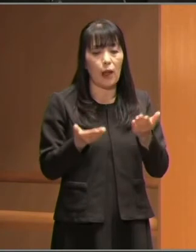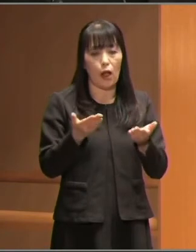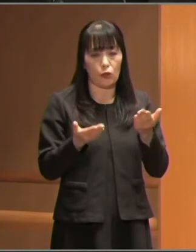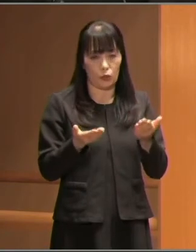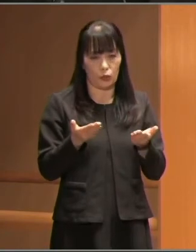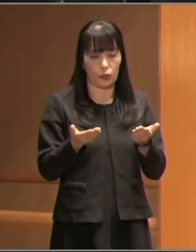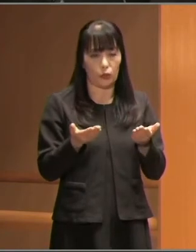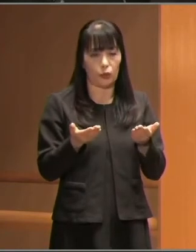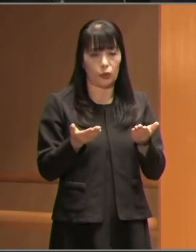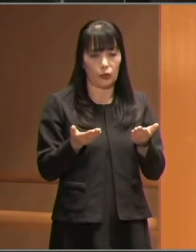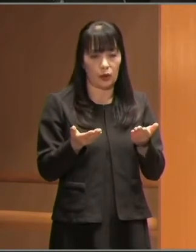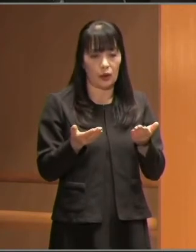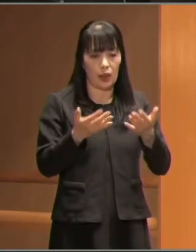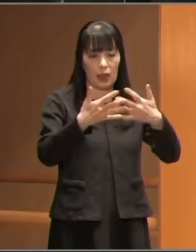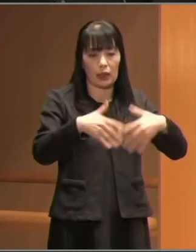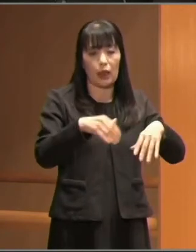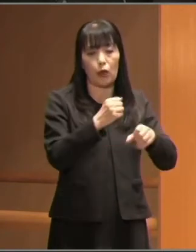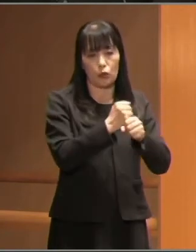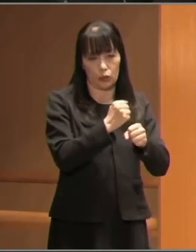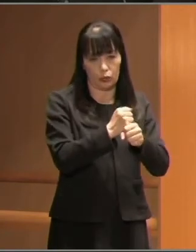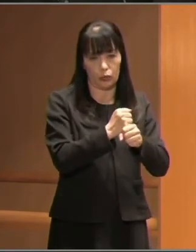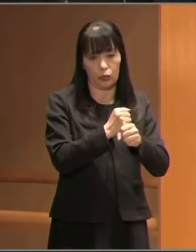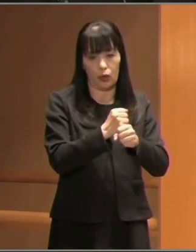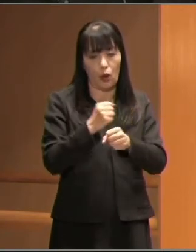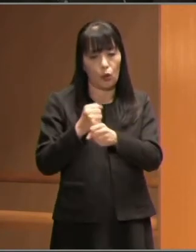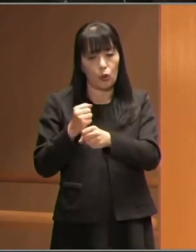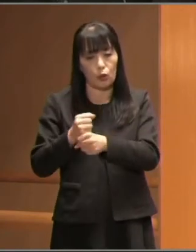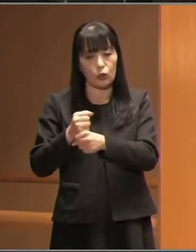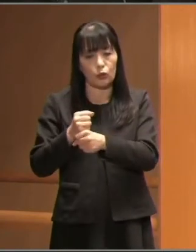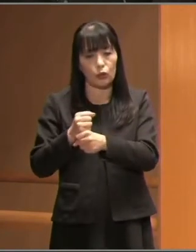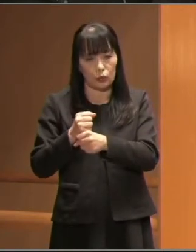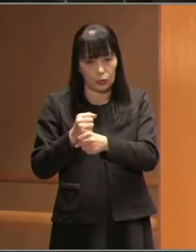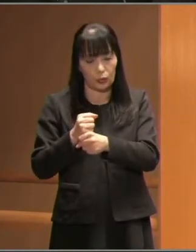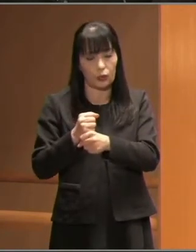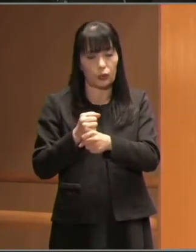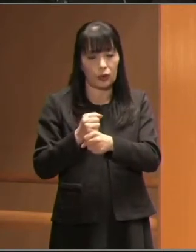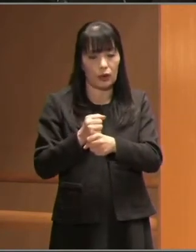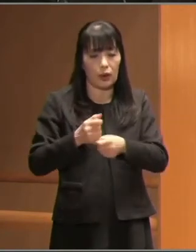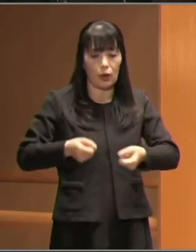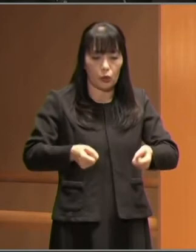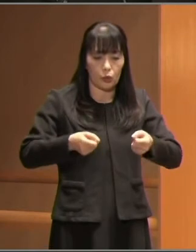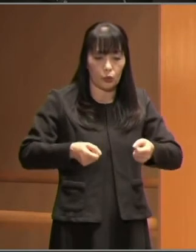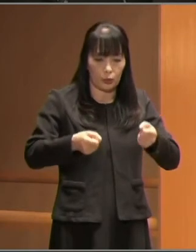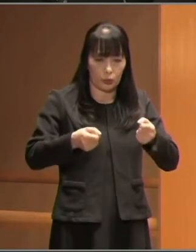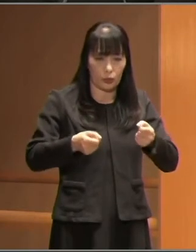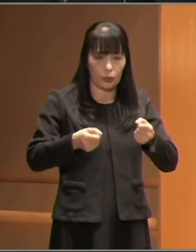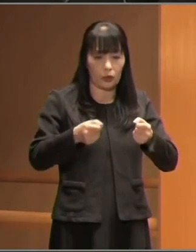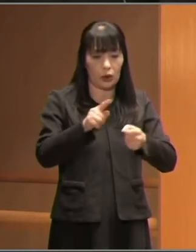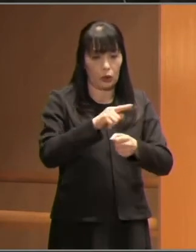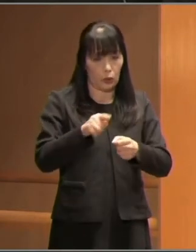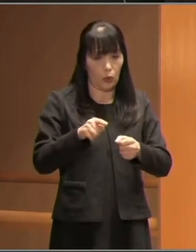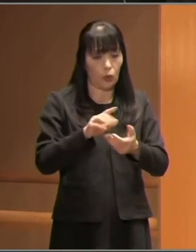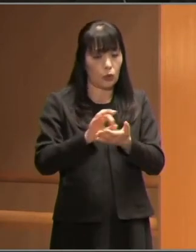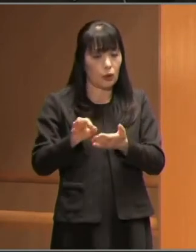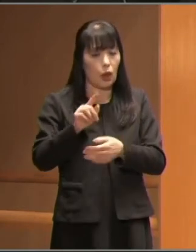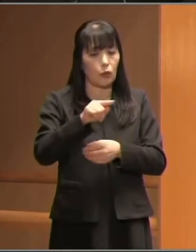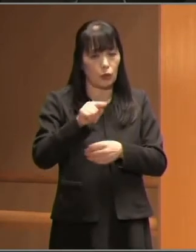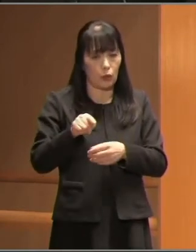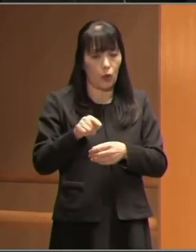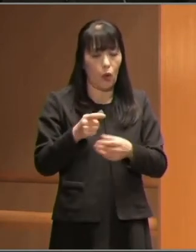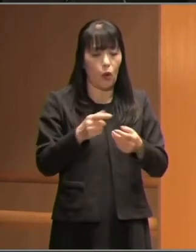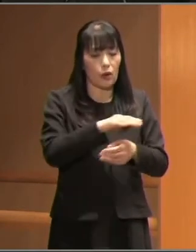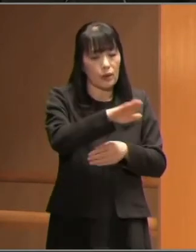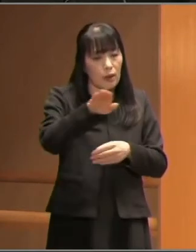Then with the same balance, the manufacturers of machines and the raw materials and the paper and the